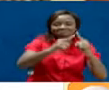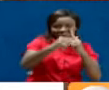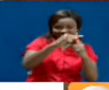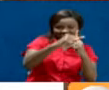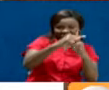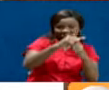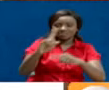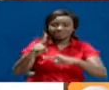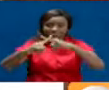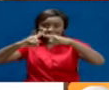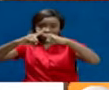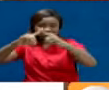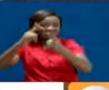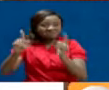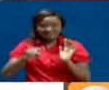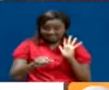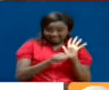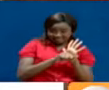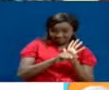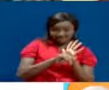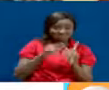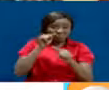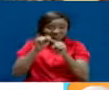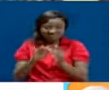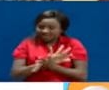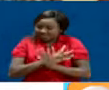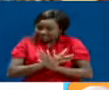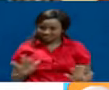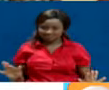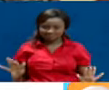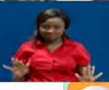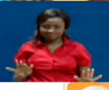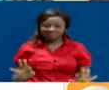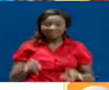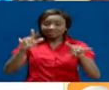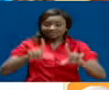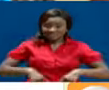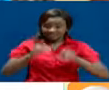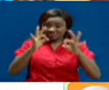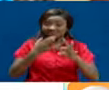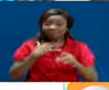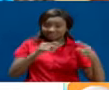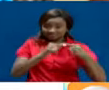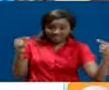don't subtract, we don't divide. In this life, if you want to create